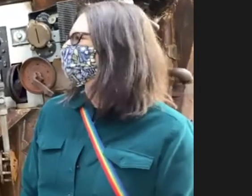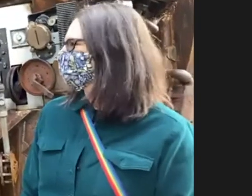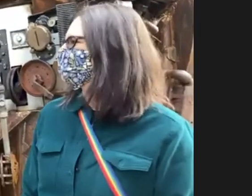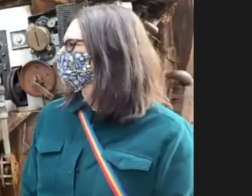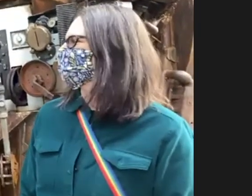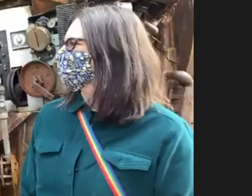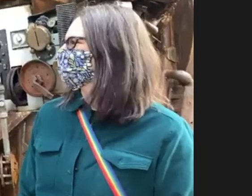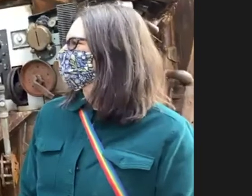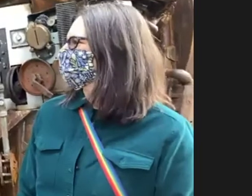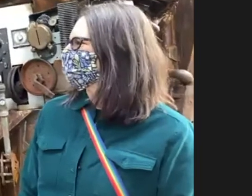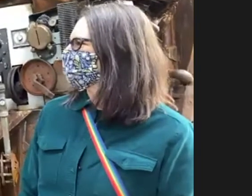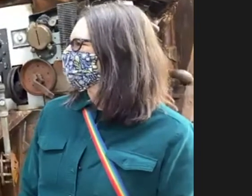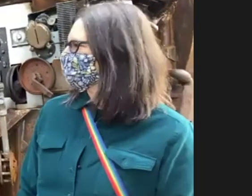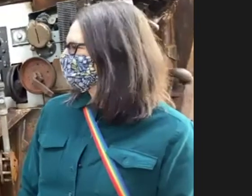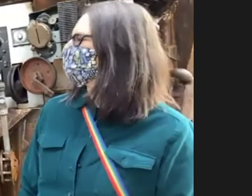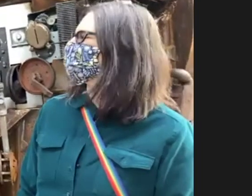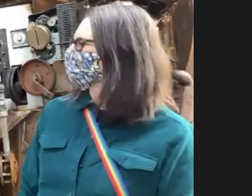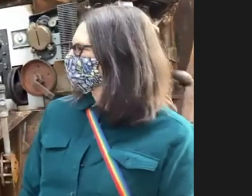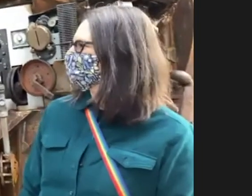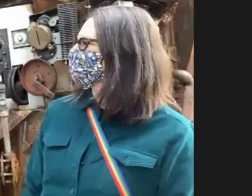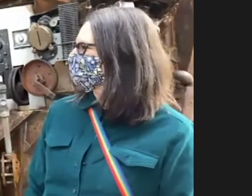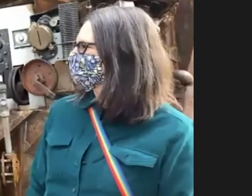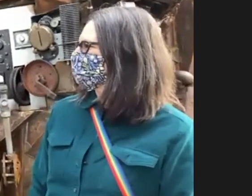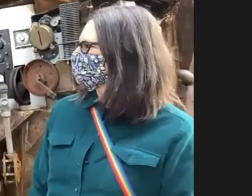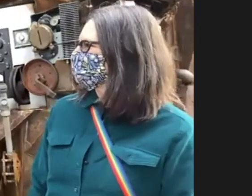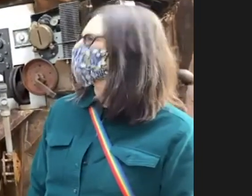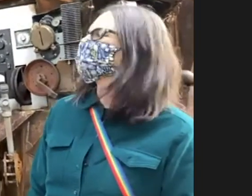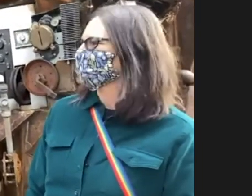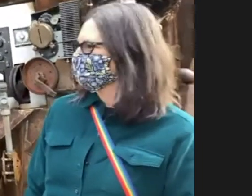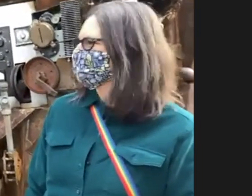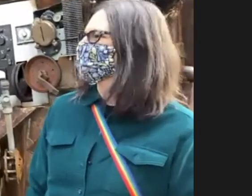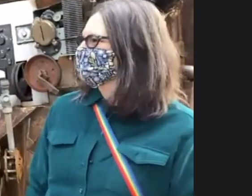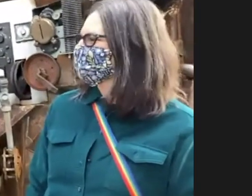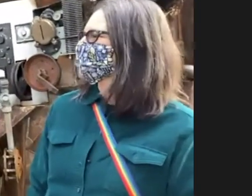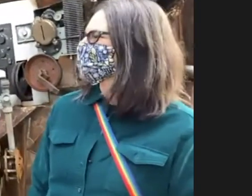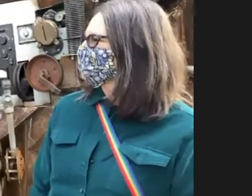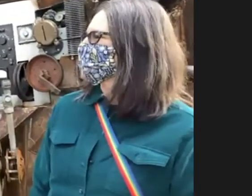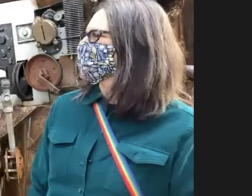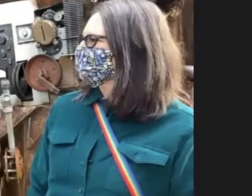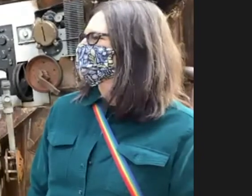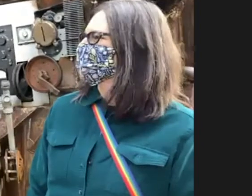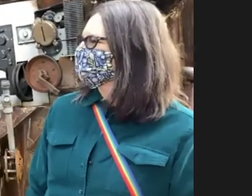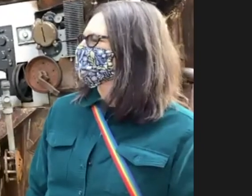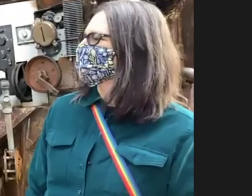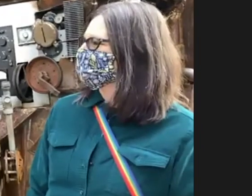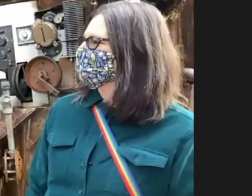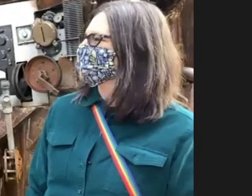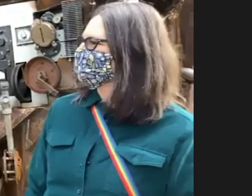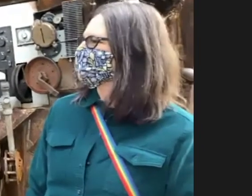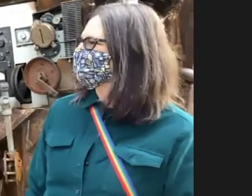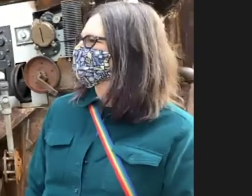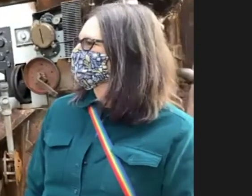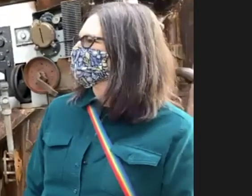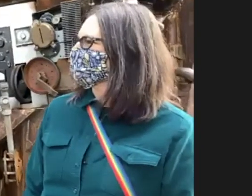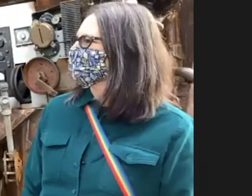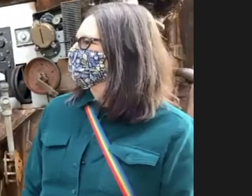got excited about protecting the earth and protecting the natural systems that we all, you know, depend on to live. And Bring